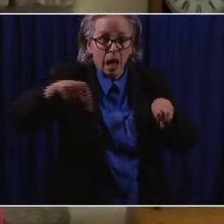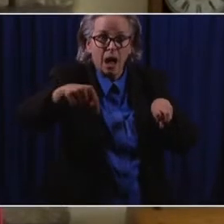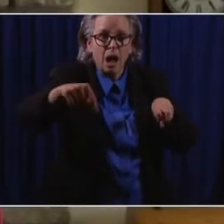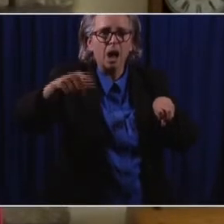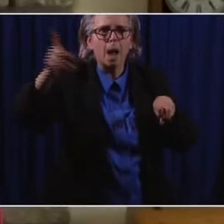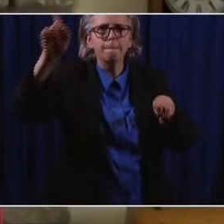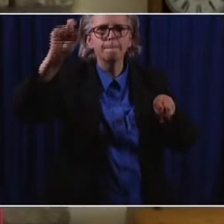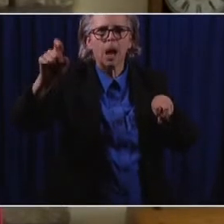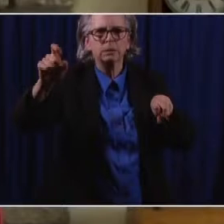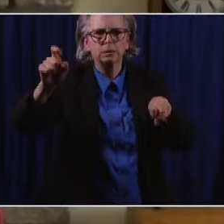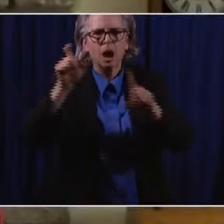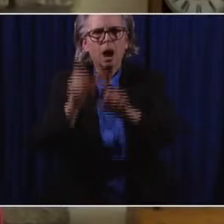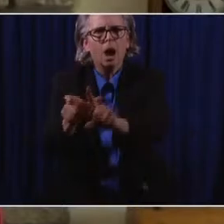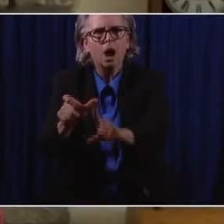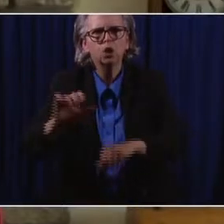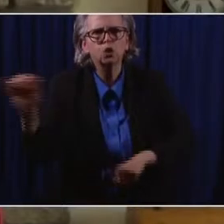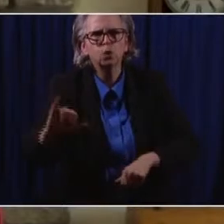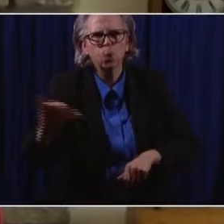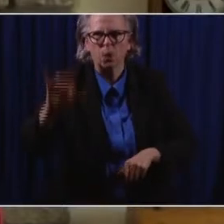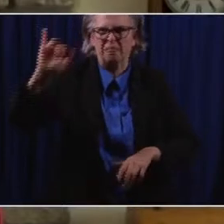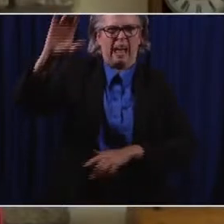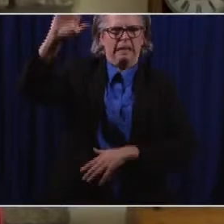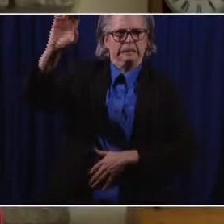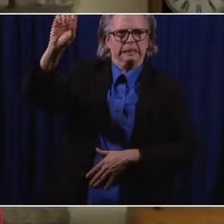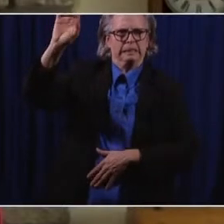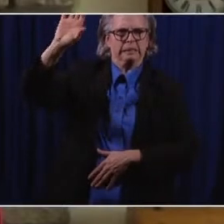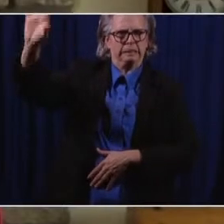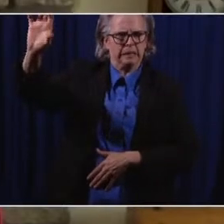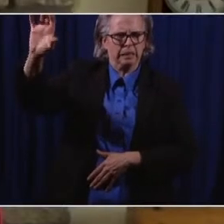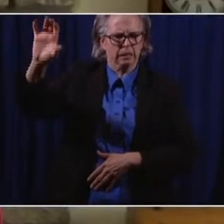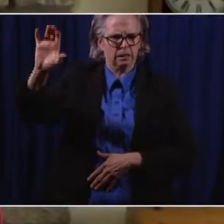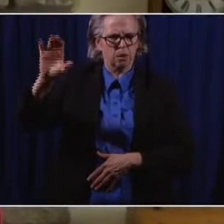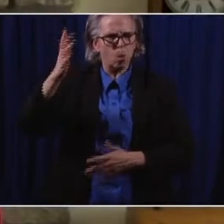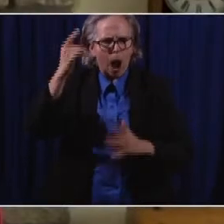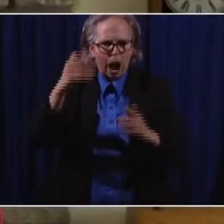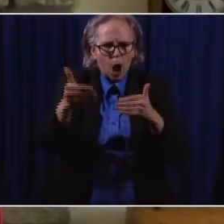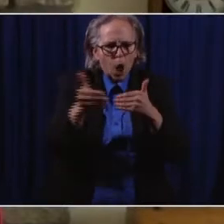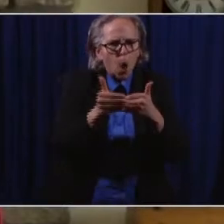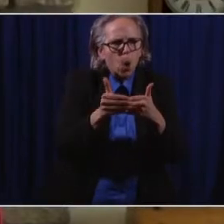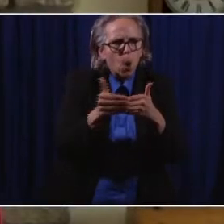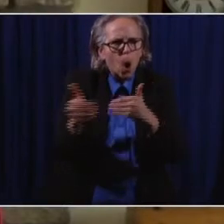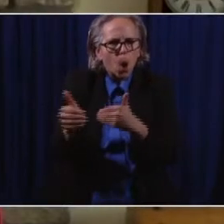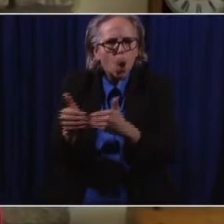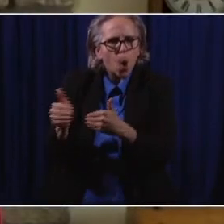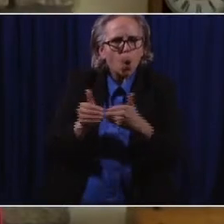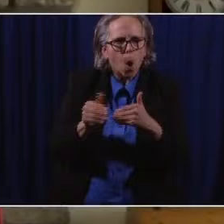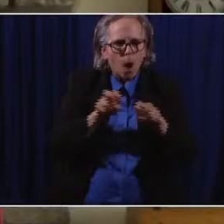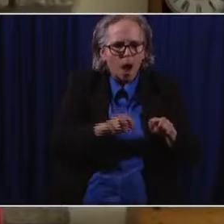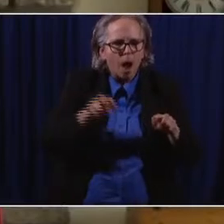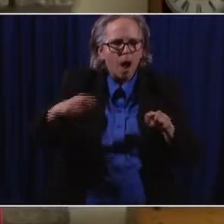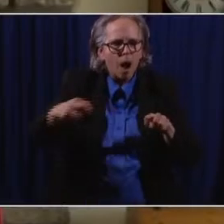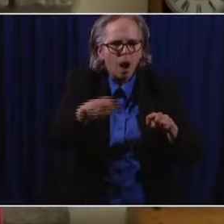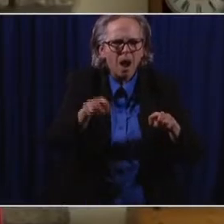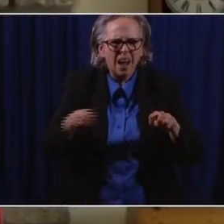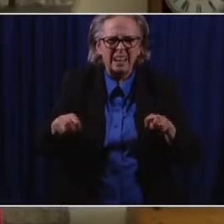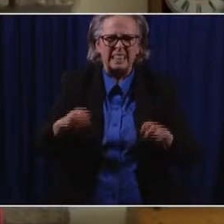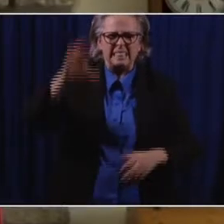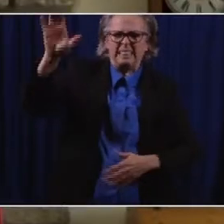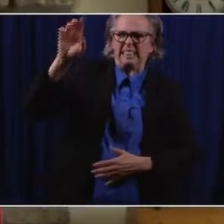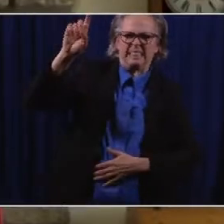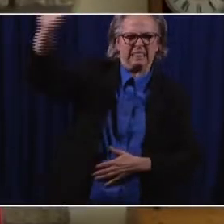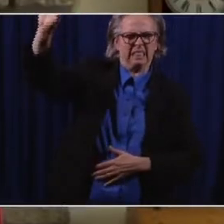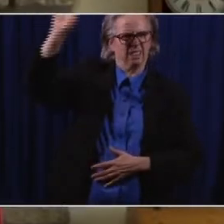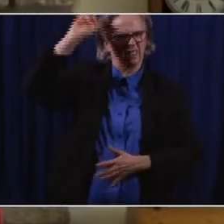those individuals being quarantined. The CDC, and I'll just quote part of it, in